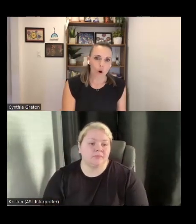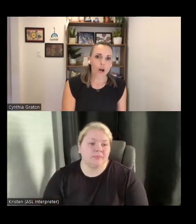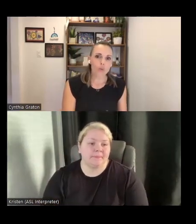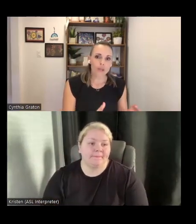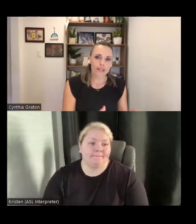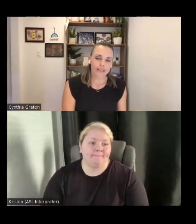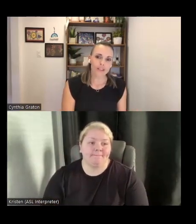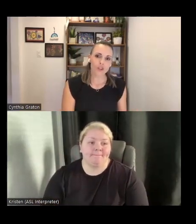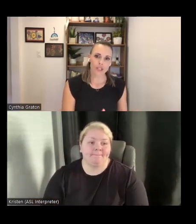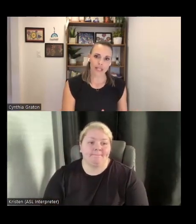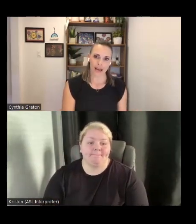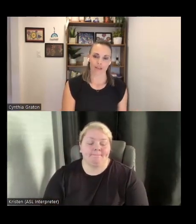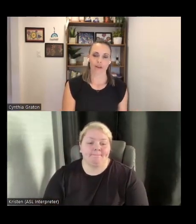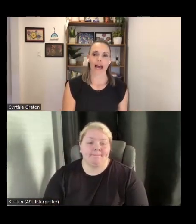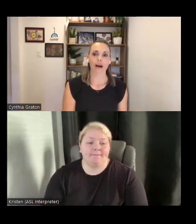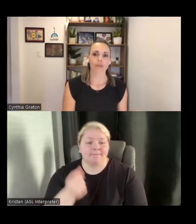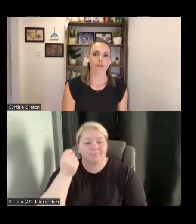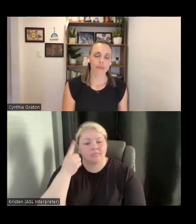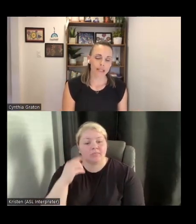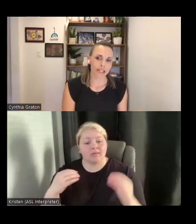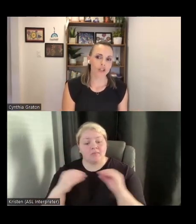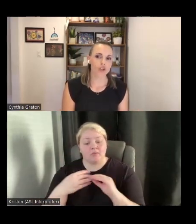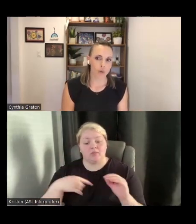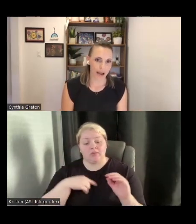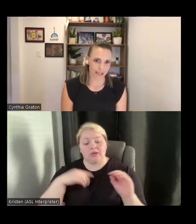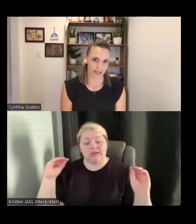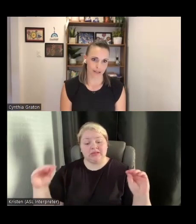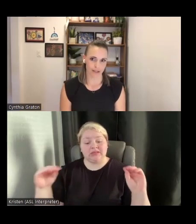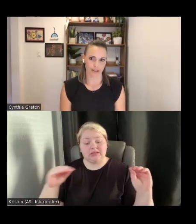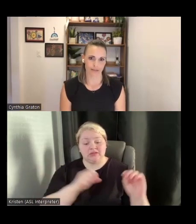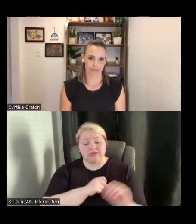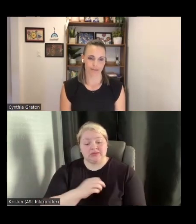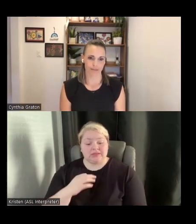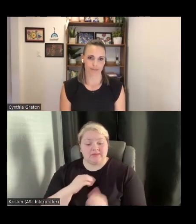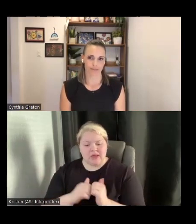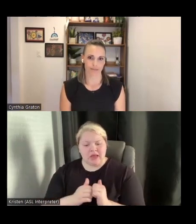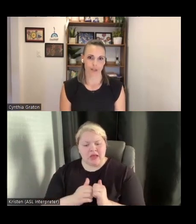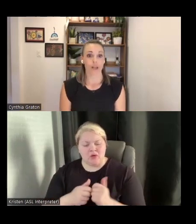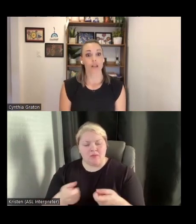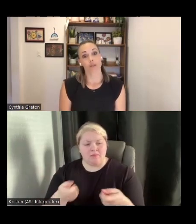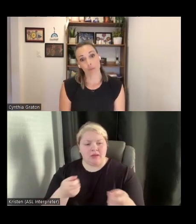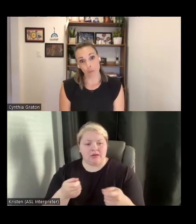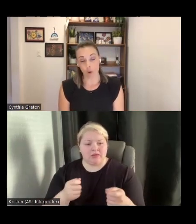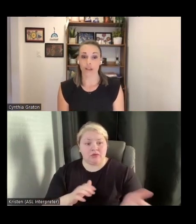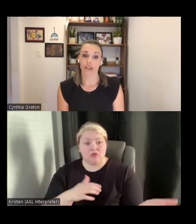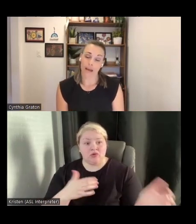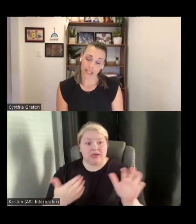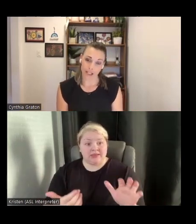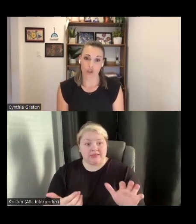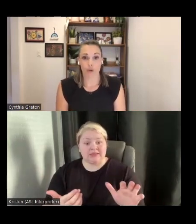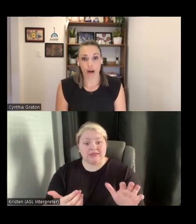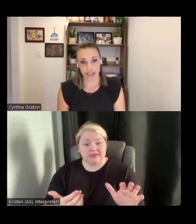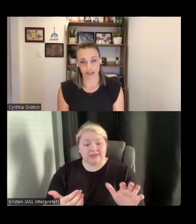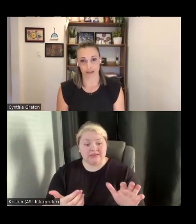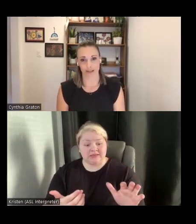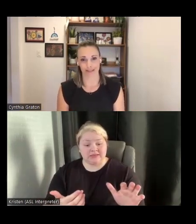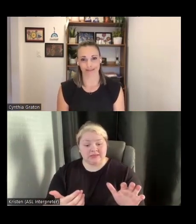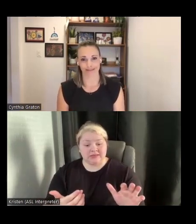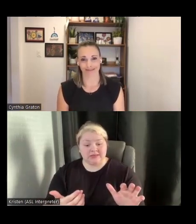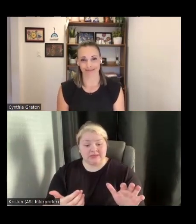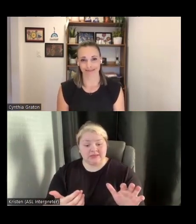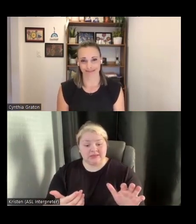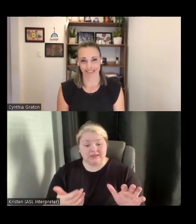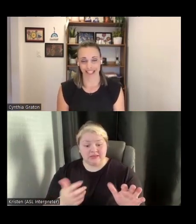the more we teach staff how to manage crisis, the more they manage